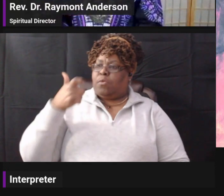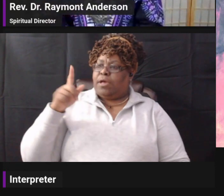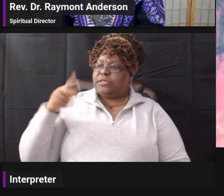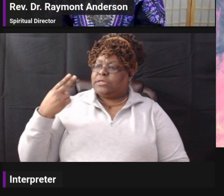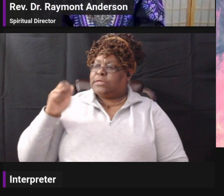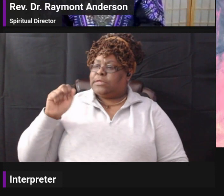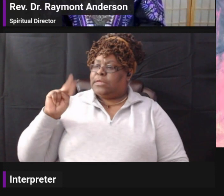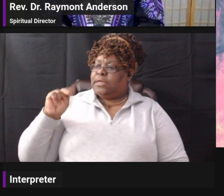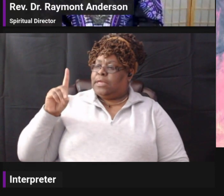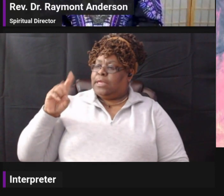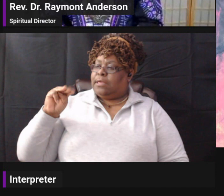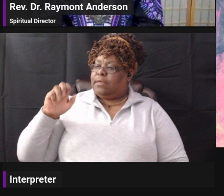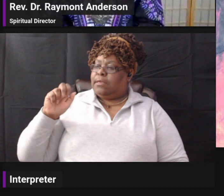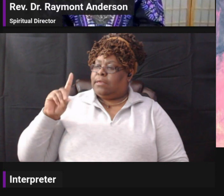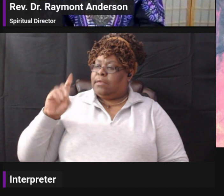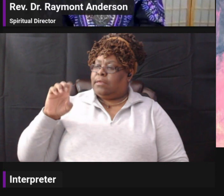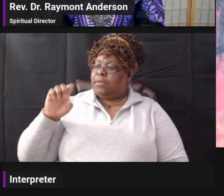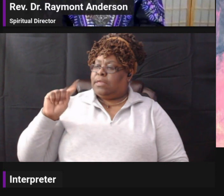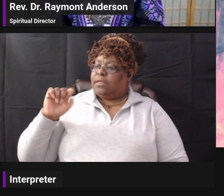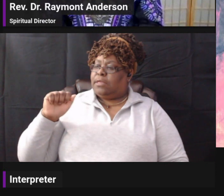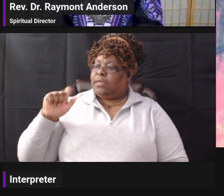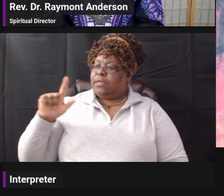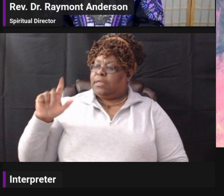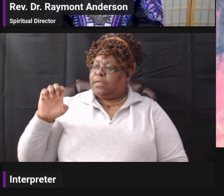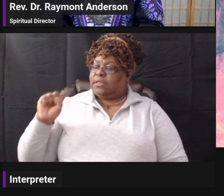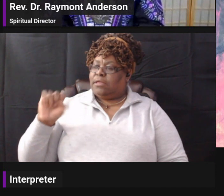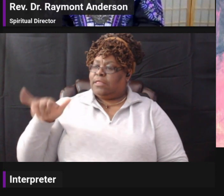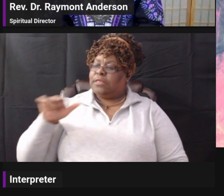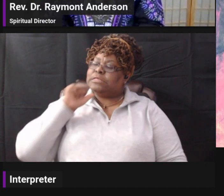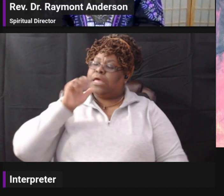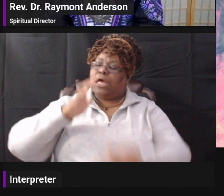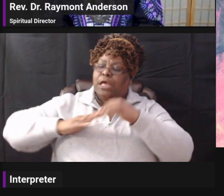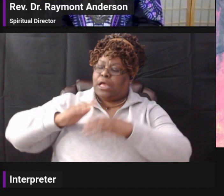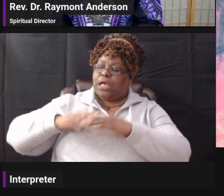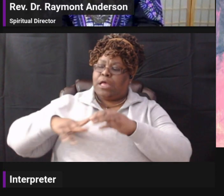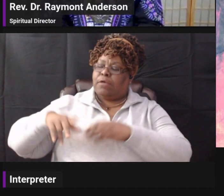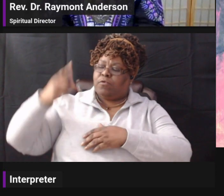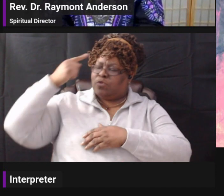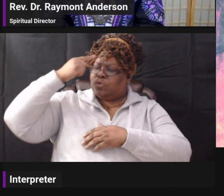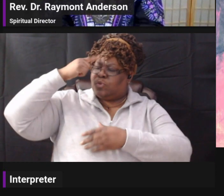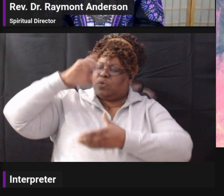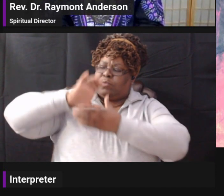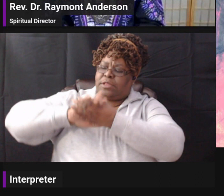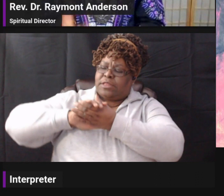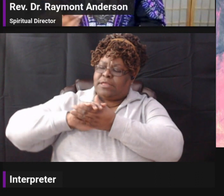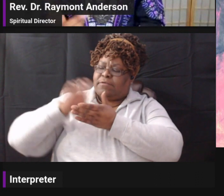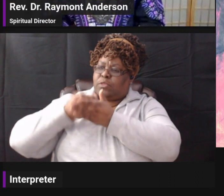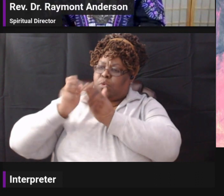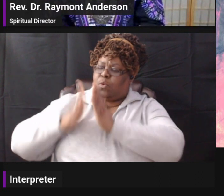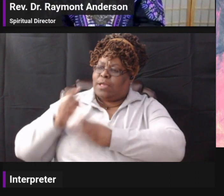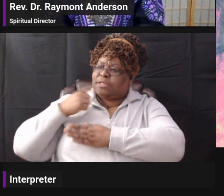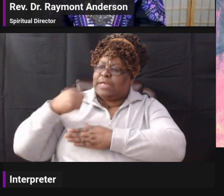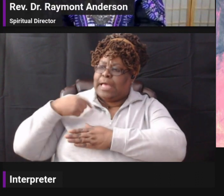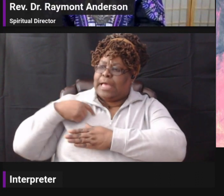That's why watching things like The Handmaid's Tale, it's very uncomfortable to think that,